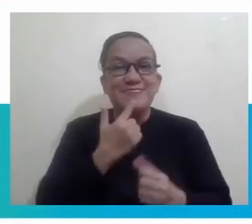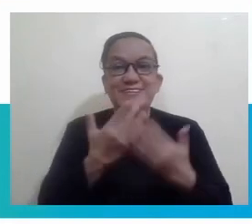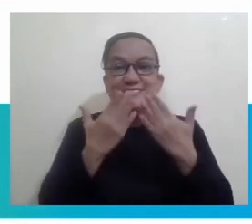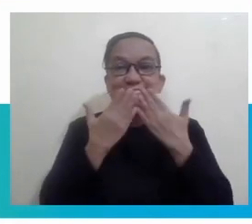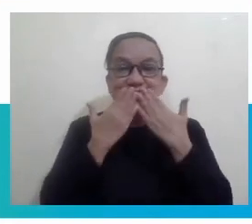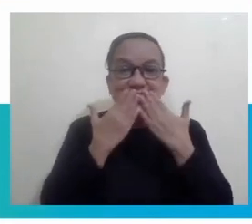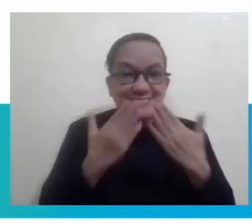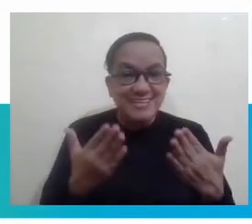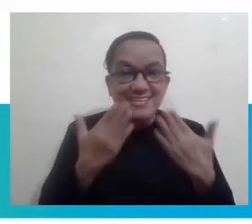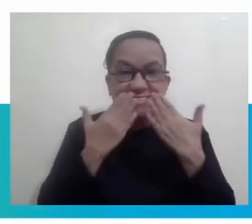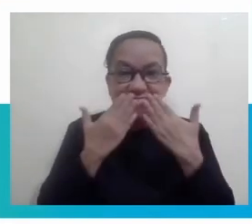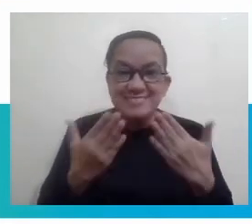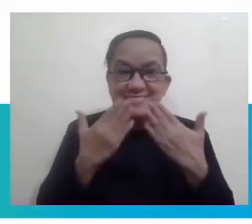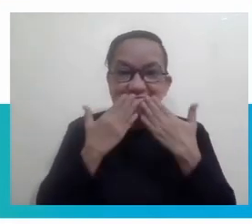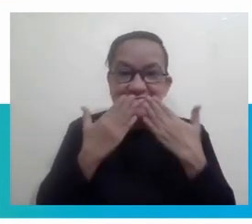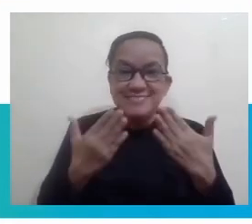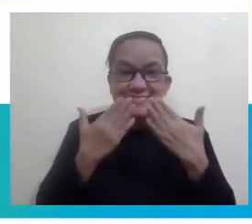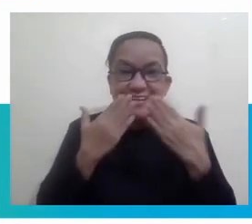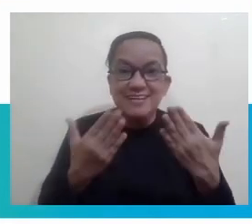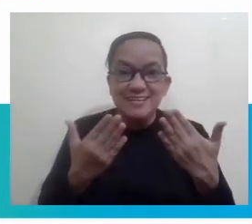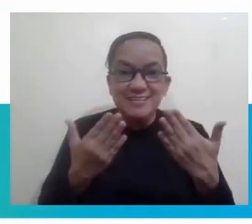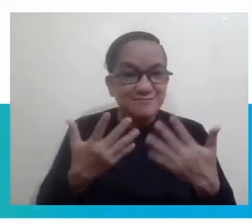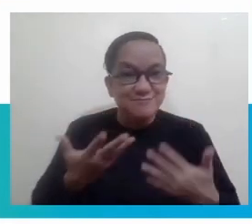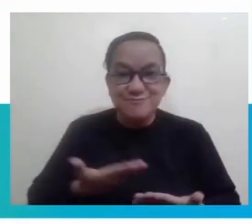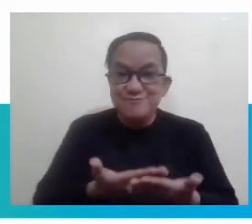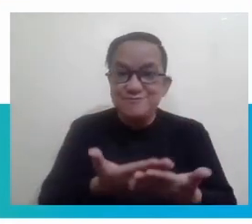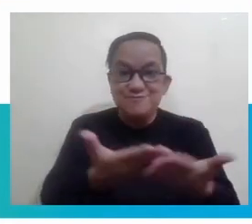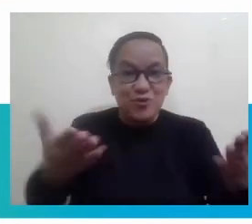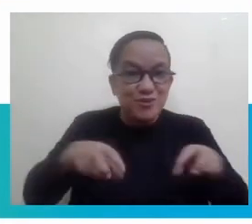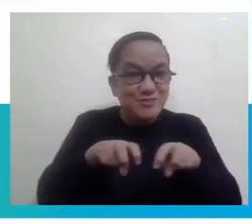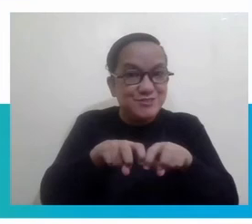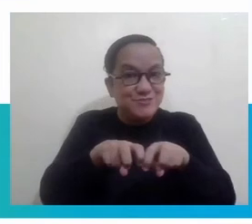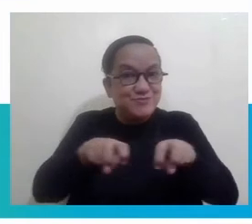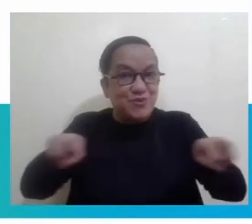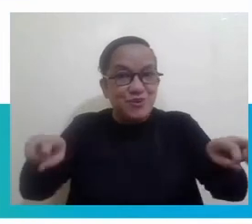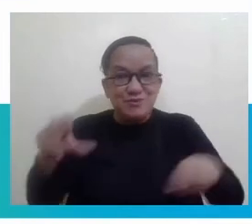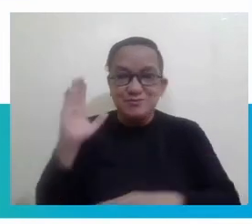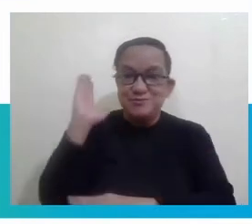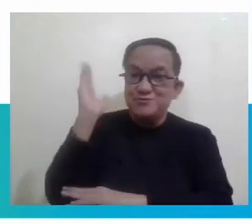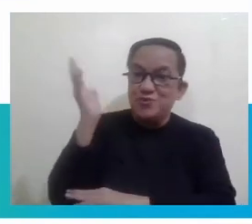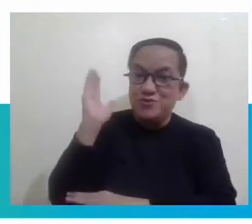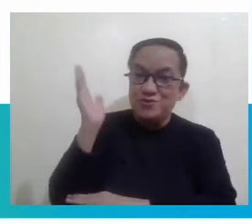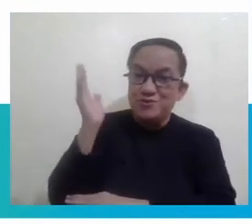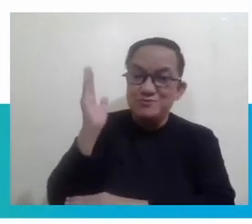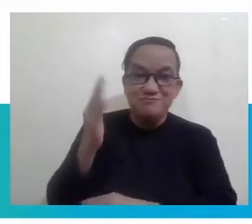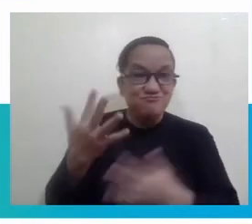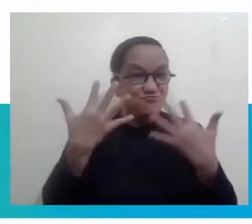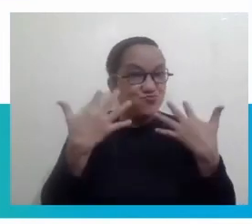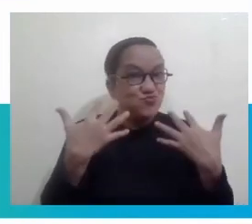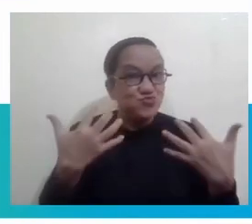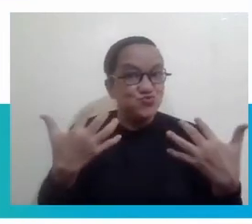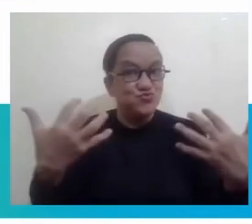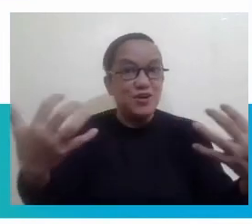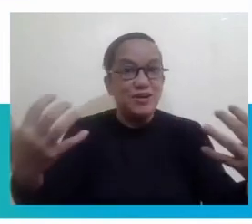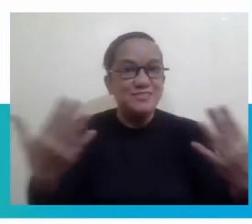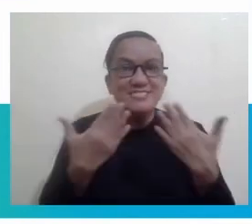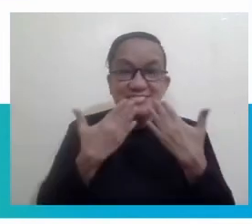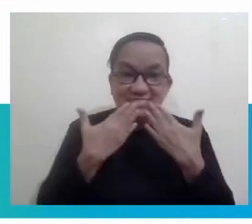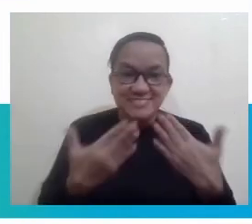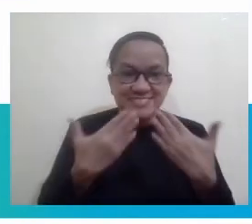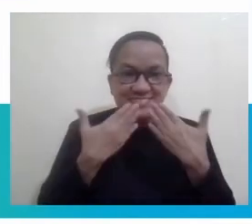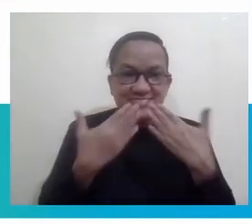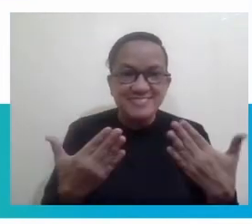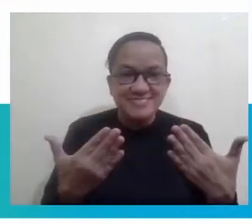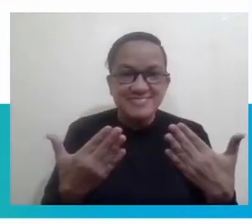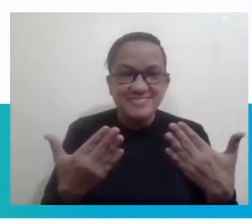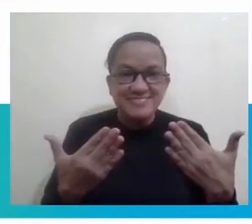to all our panelists, to all our guest speakers, and to you all who have joined. With the very few minutes remaining together,